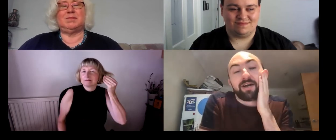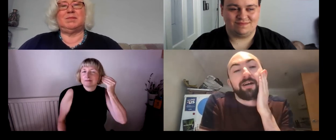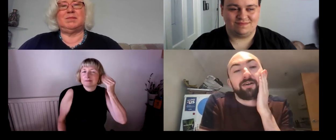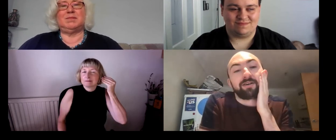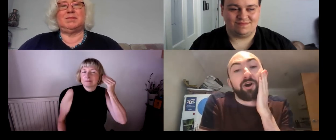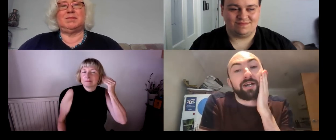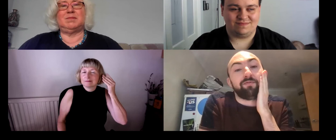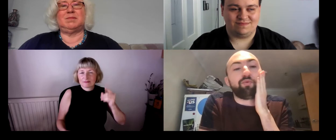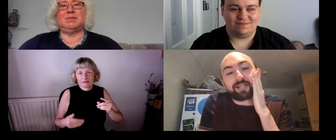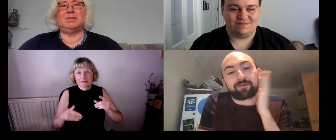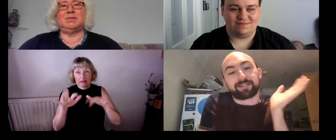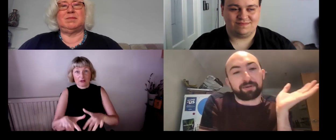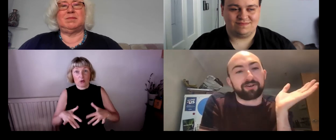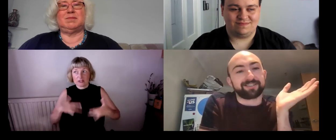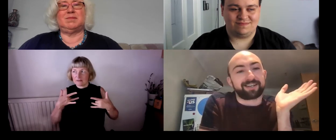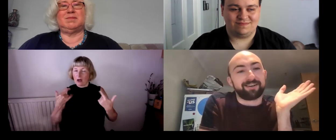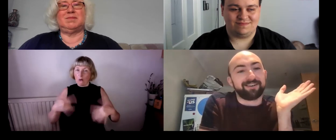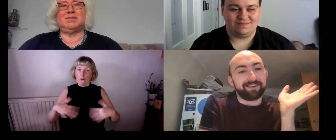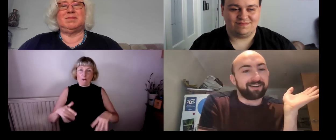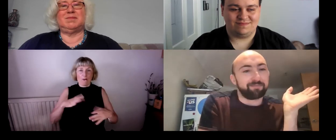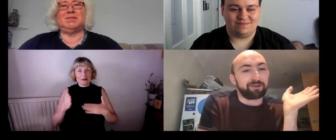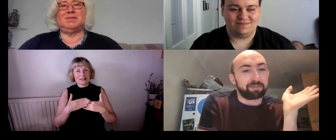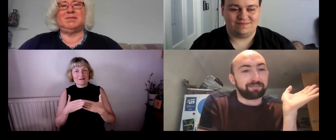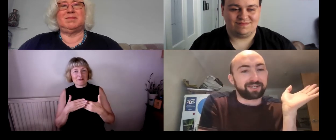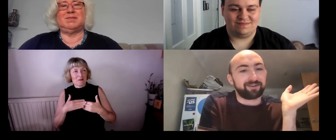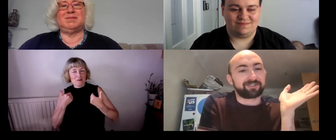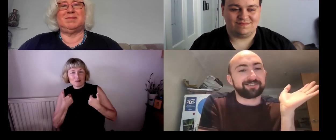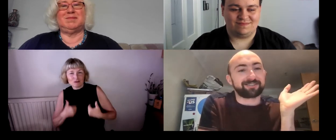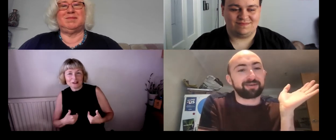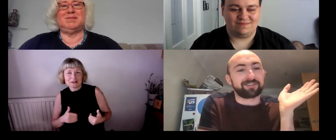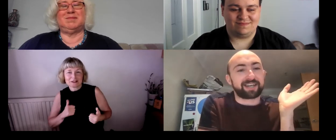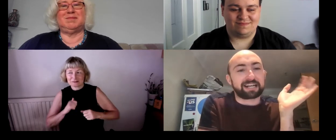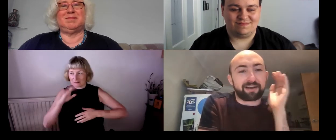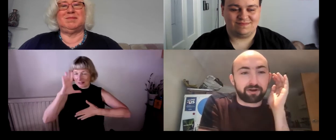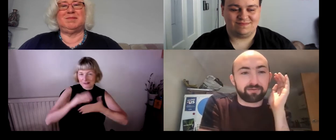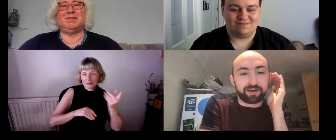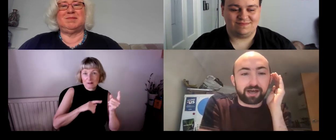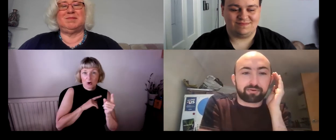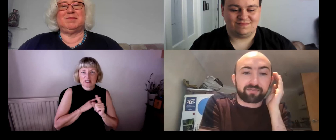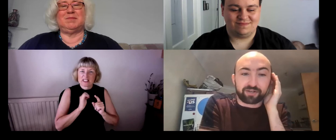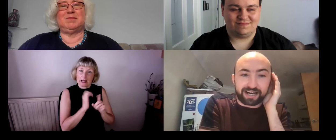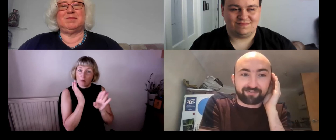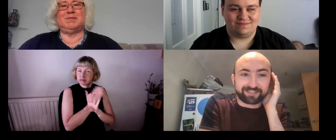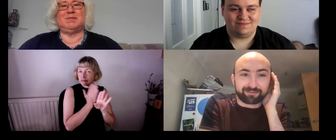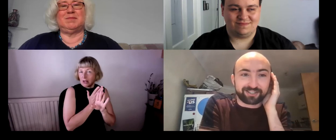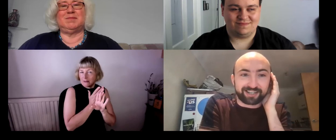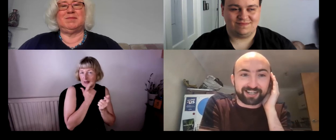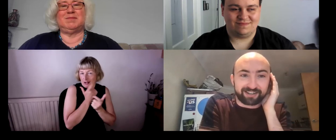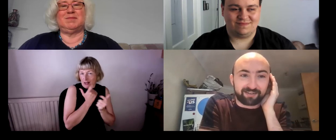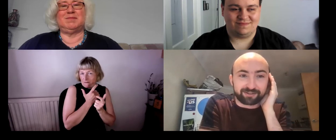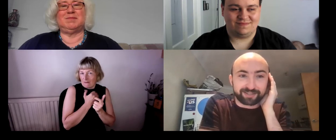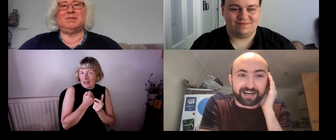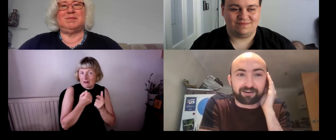they got an even richer experience than other people in the audience, because they had their own private laughs which